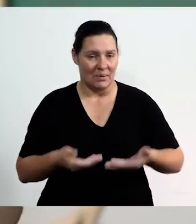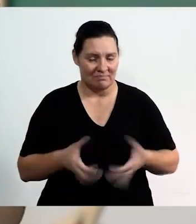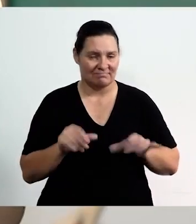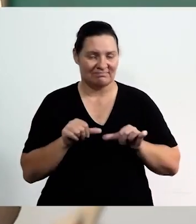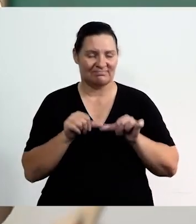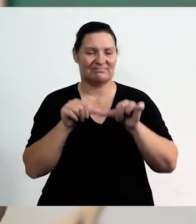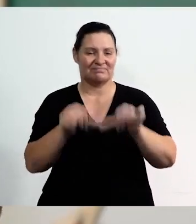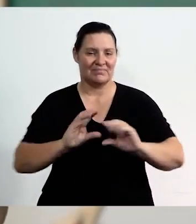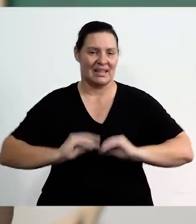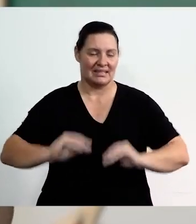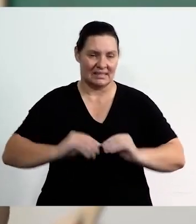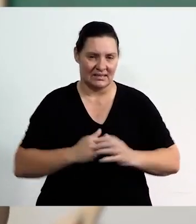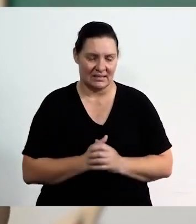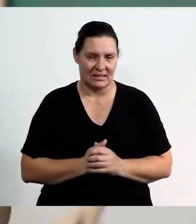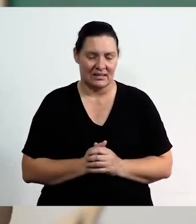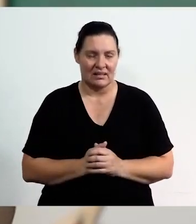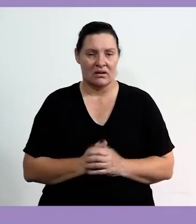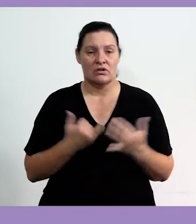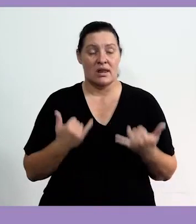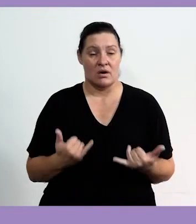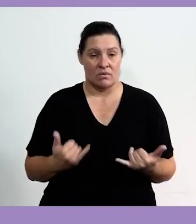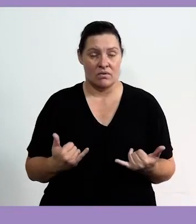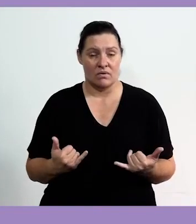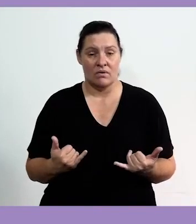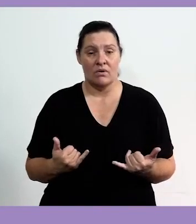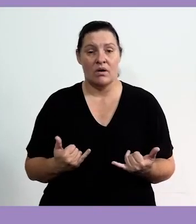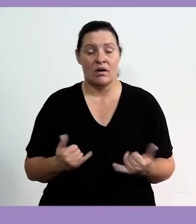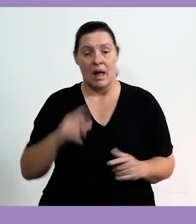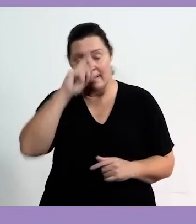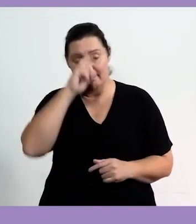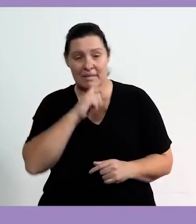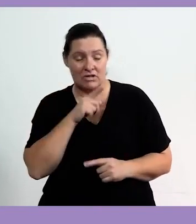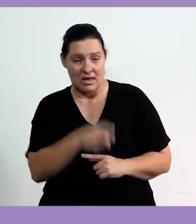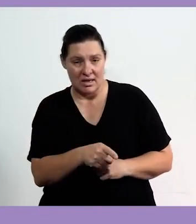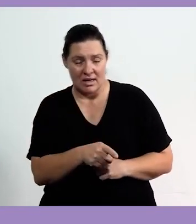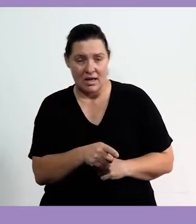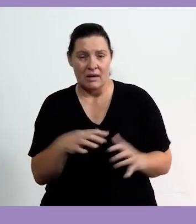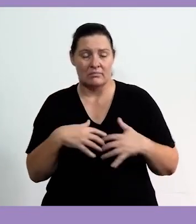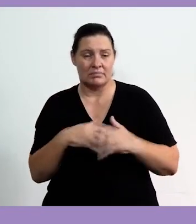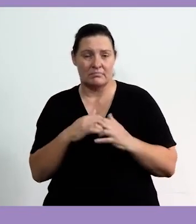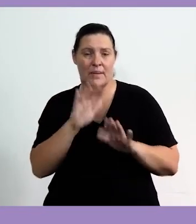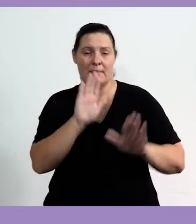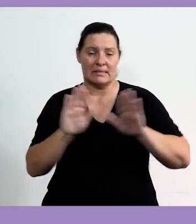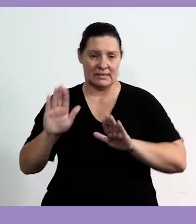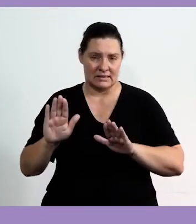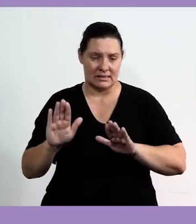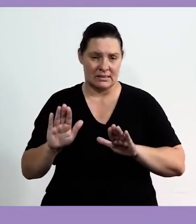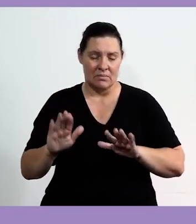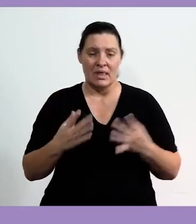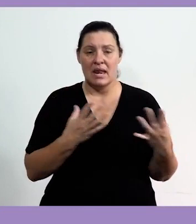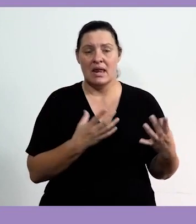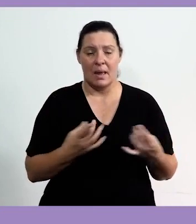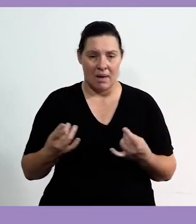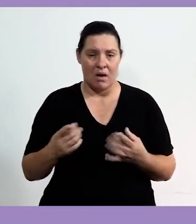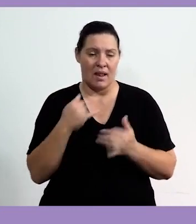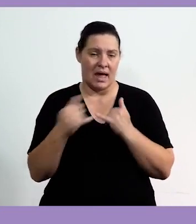Welcome back, and let's continue with our lesson. So now, the picture below forms a pattern